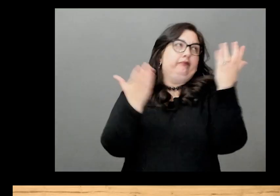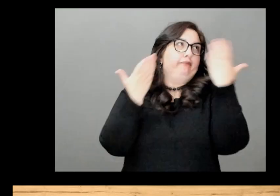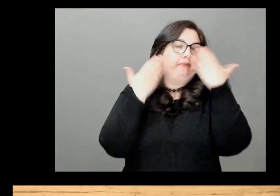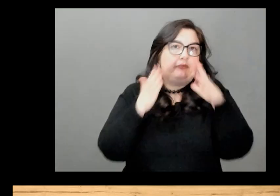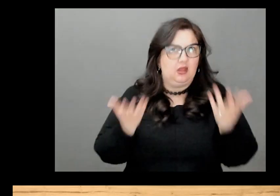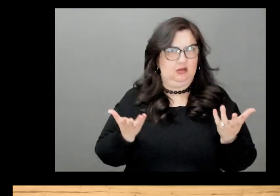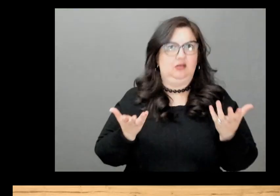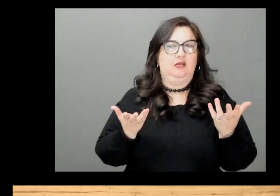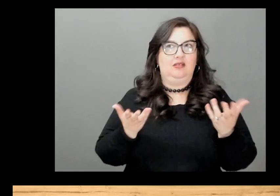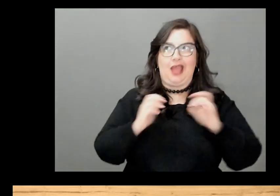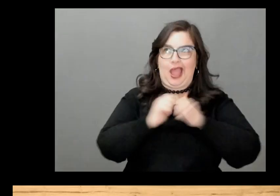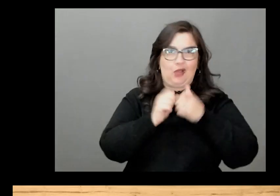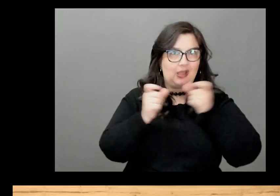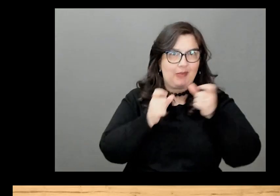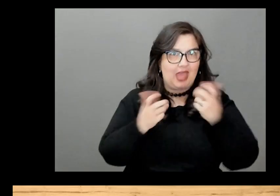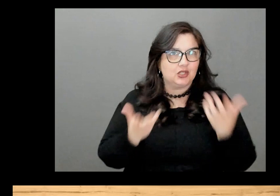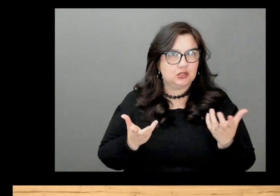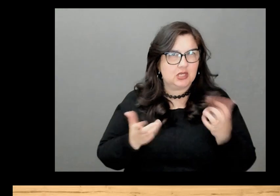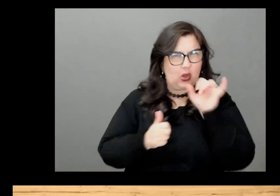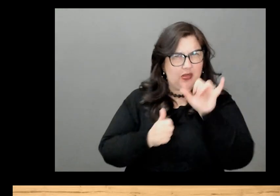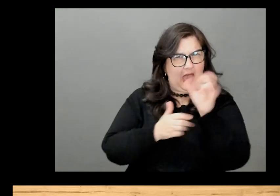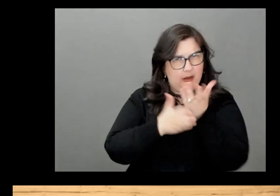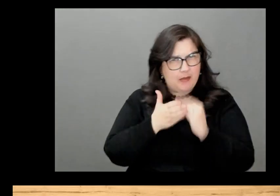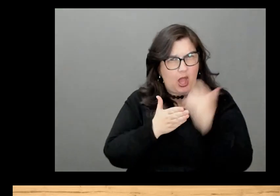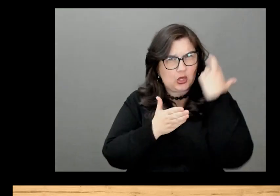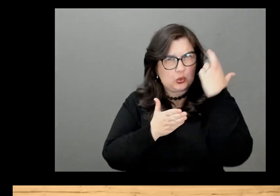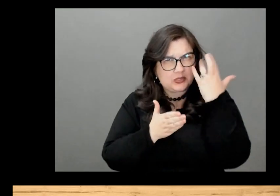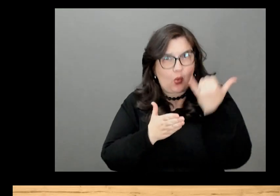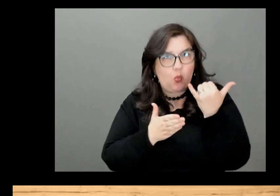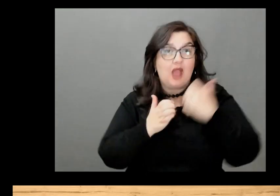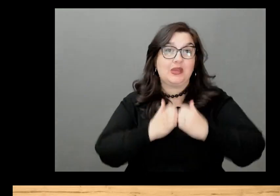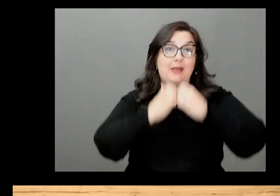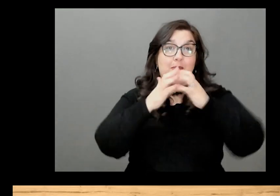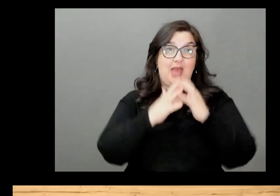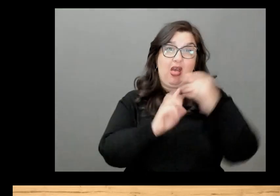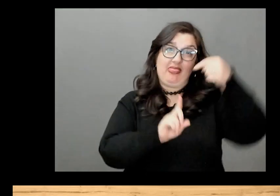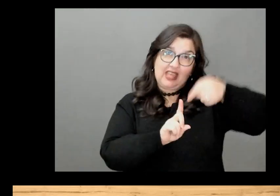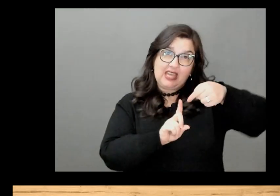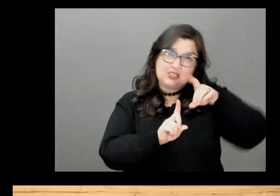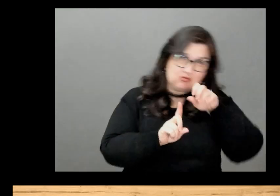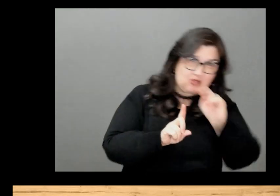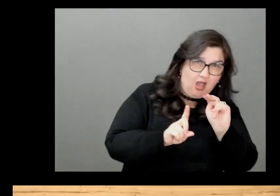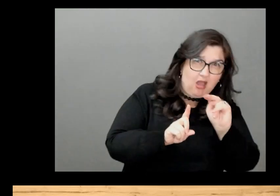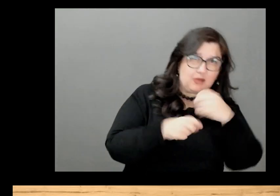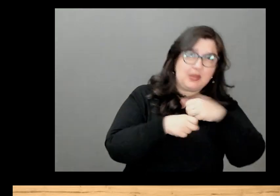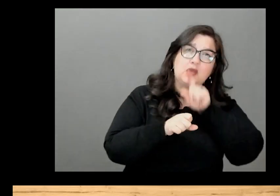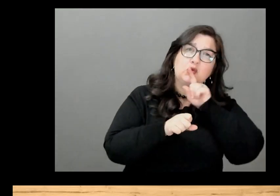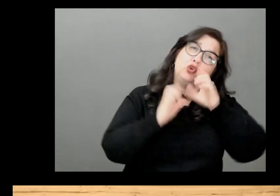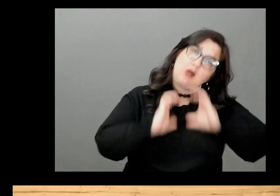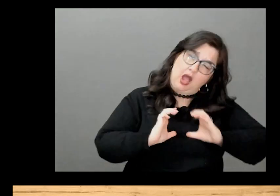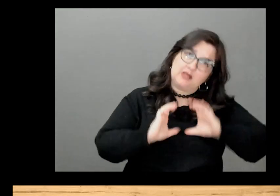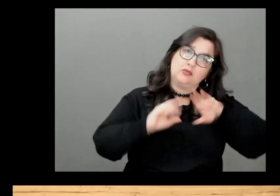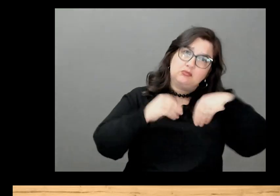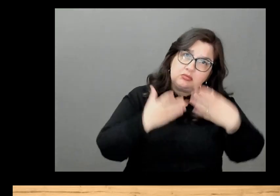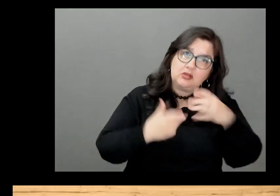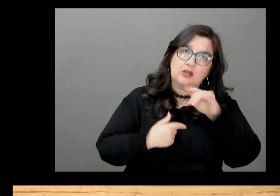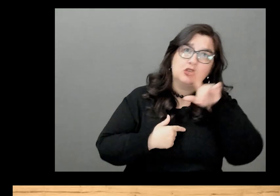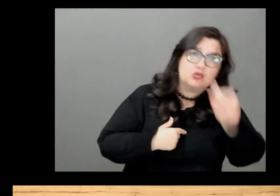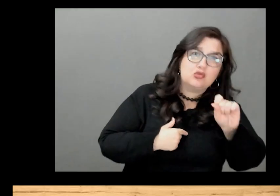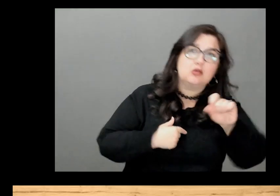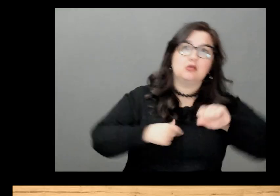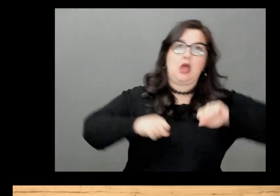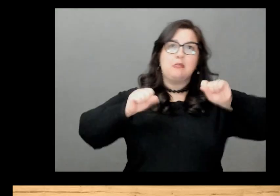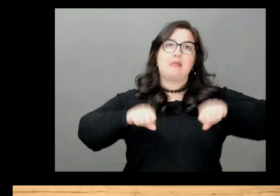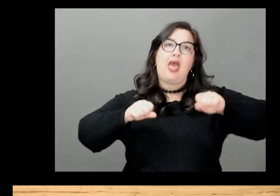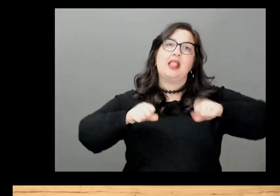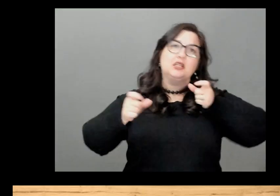kind of is that part of the reason why we built this, Don, so that we have the tools to give customers to kind of have agile